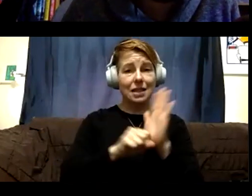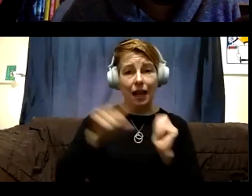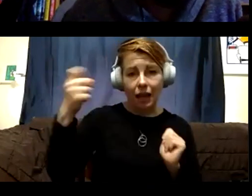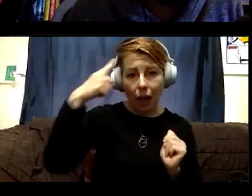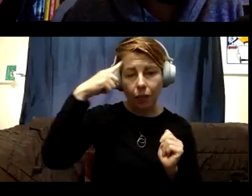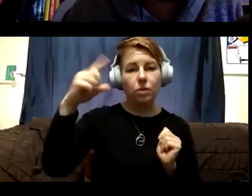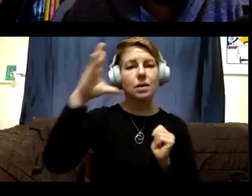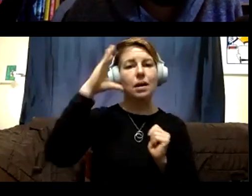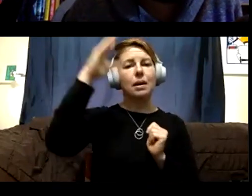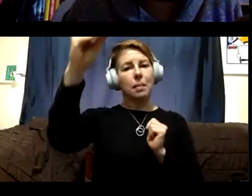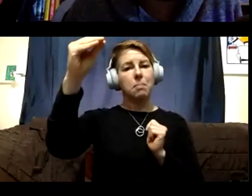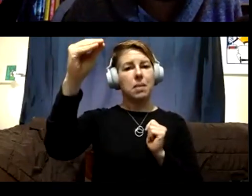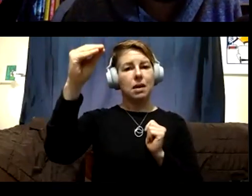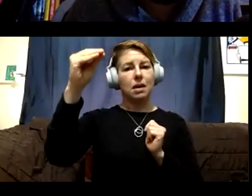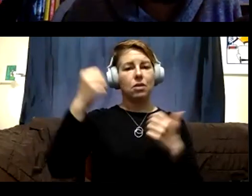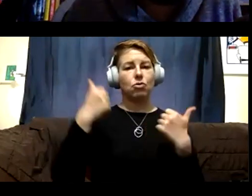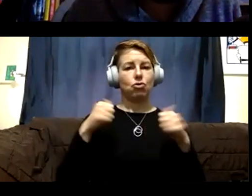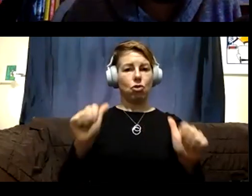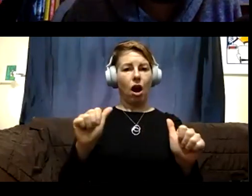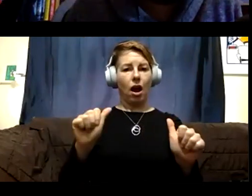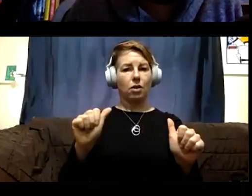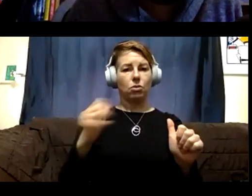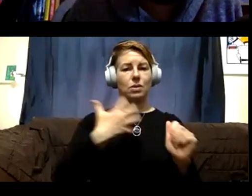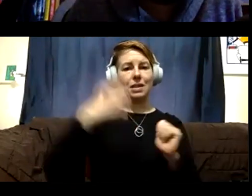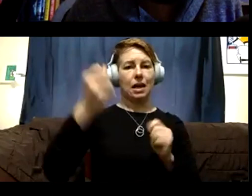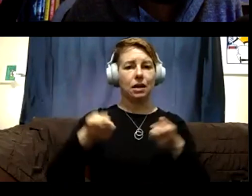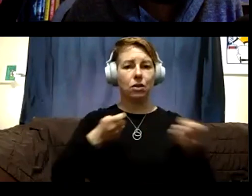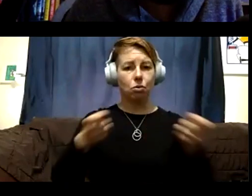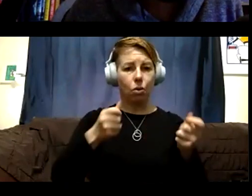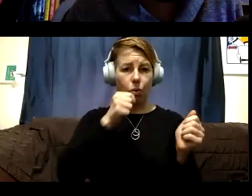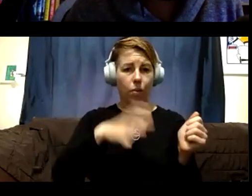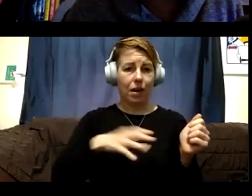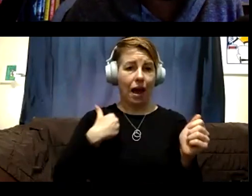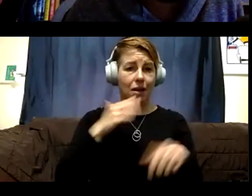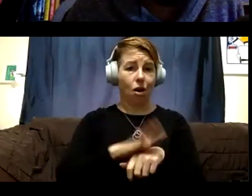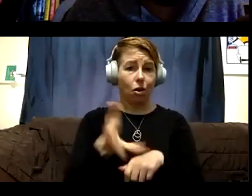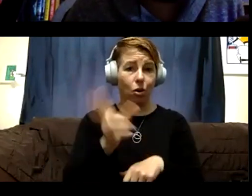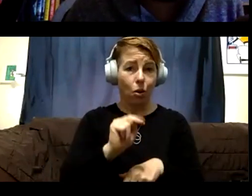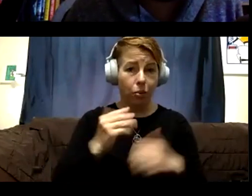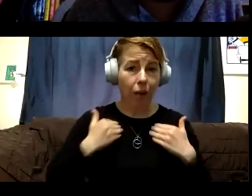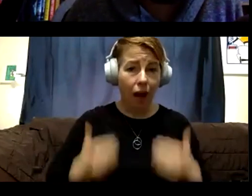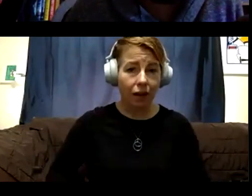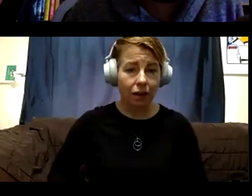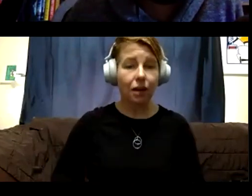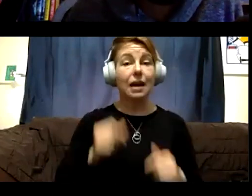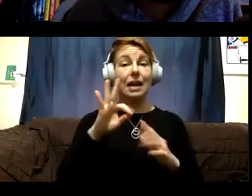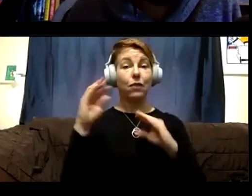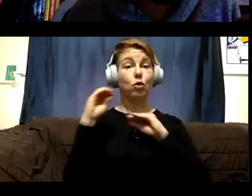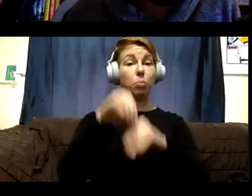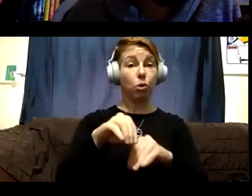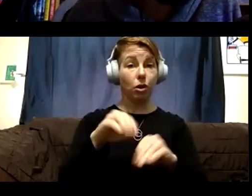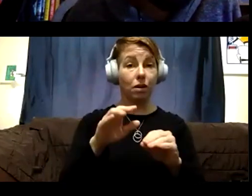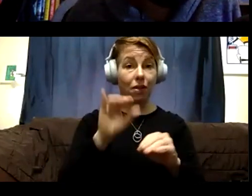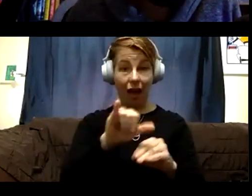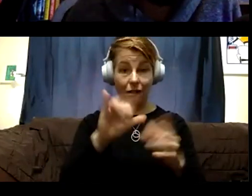control a woman might have over her own body. Put this all in a book, and you'd be forgiven for thinking that